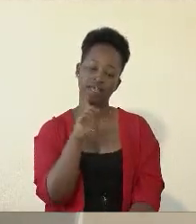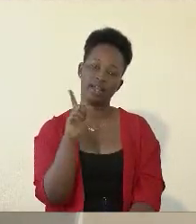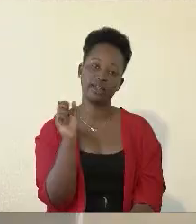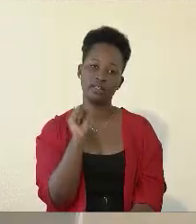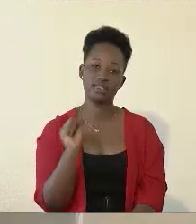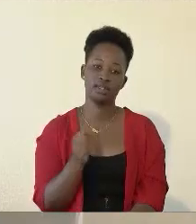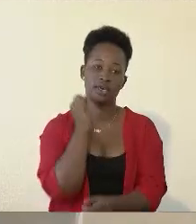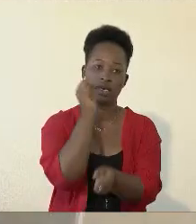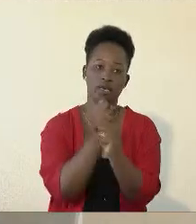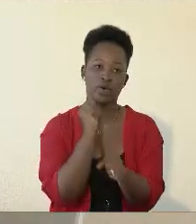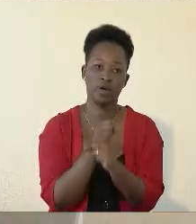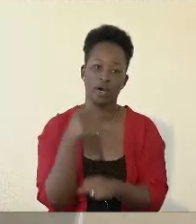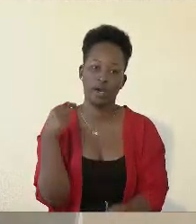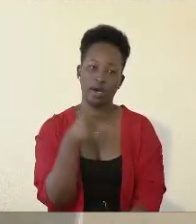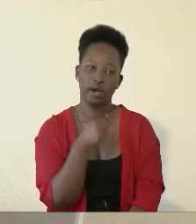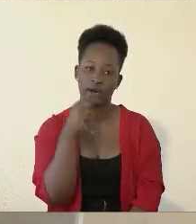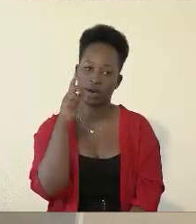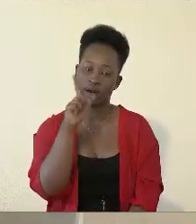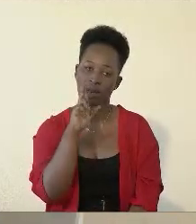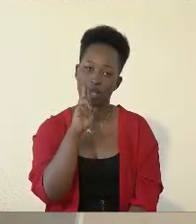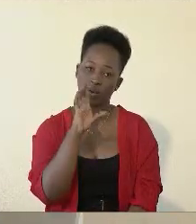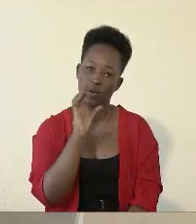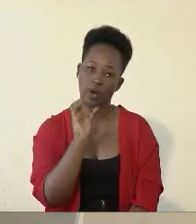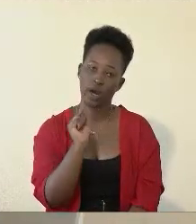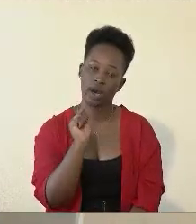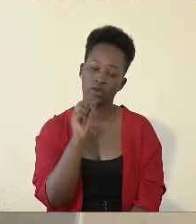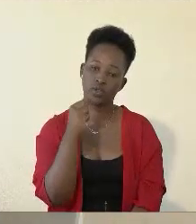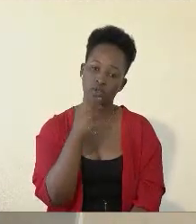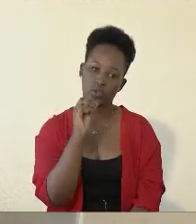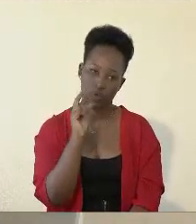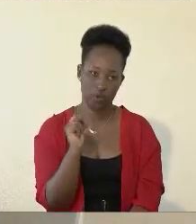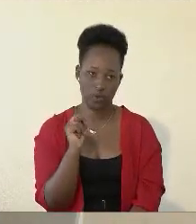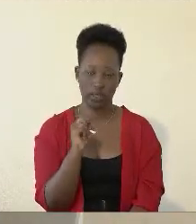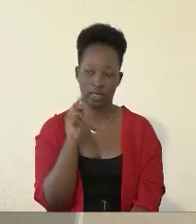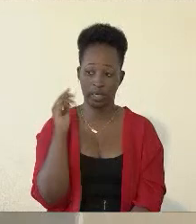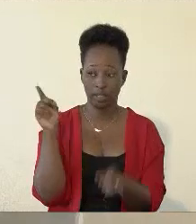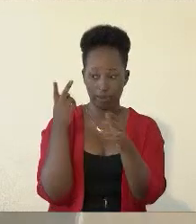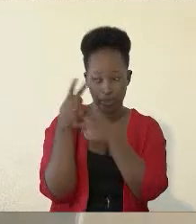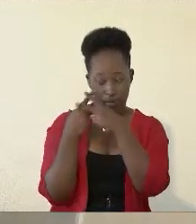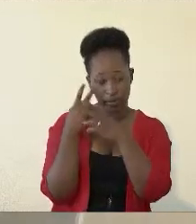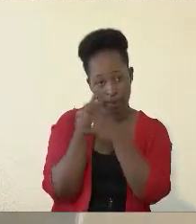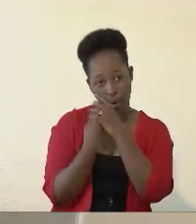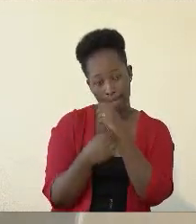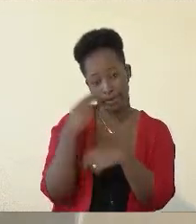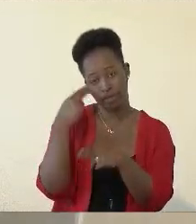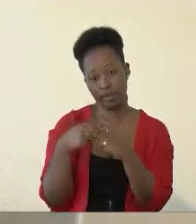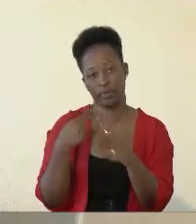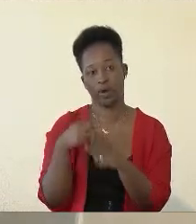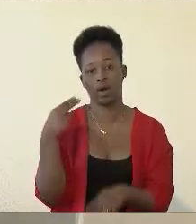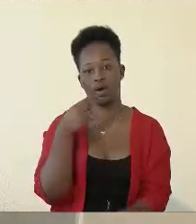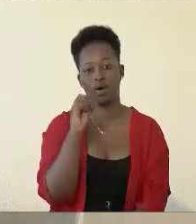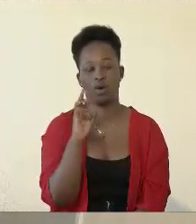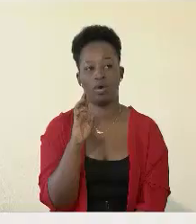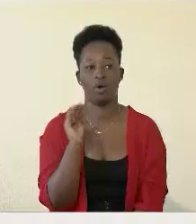cells produces glycogen. Glycogen is a hormone, and also insulin is a hormone. All